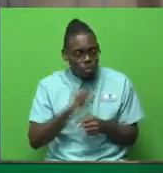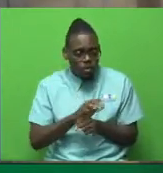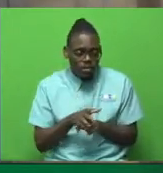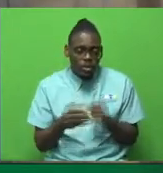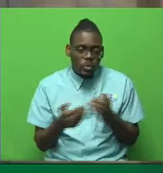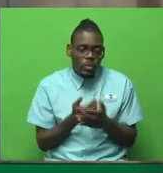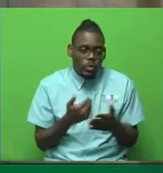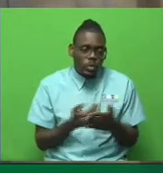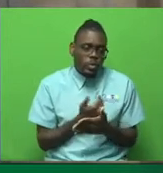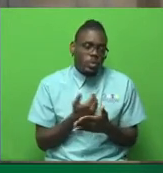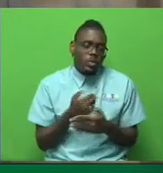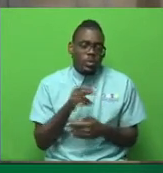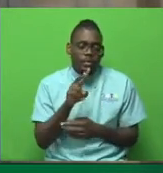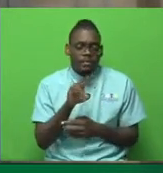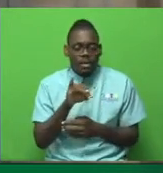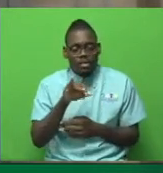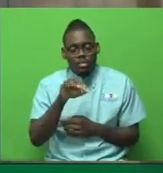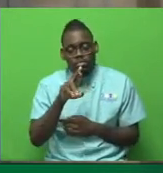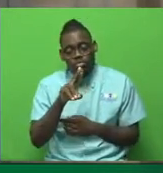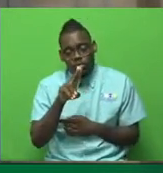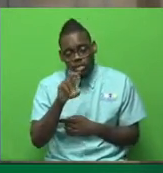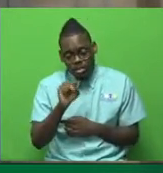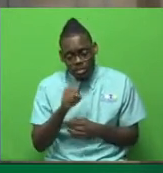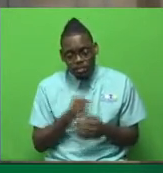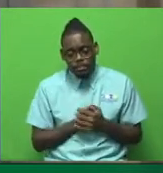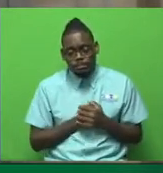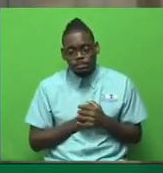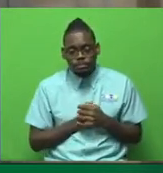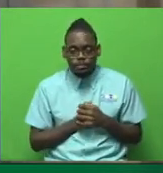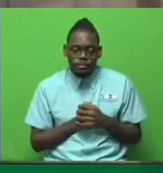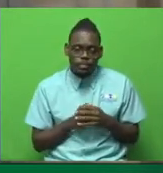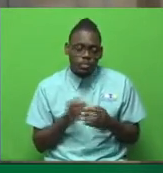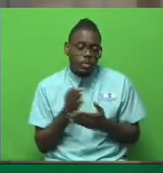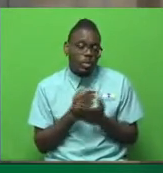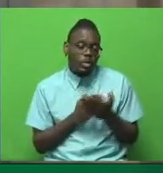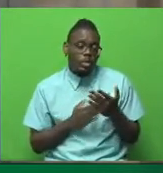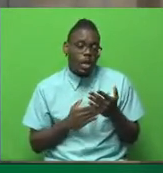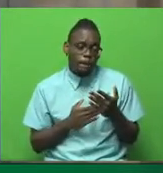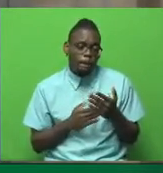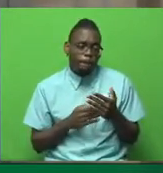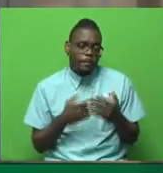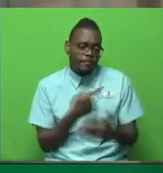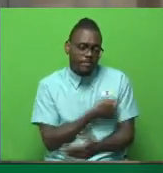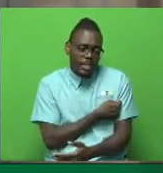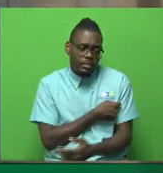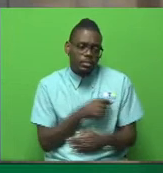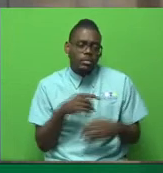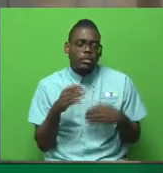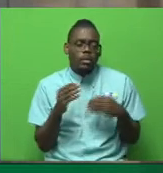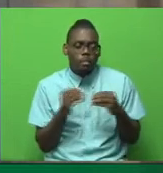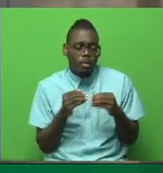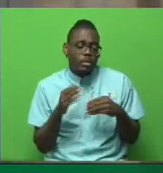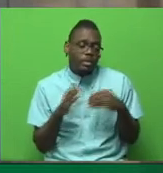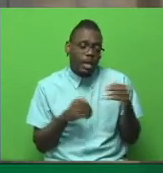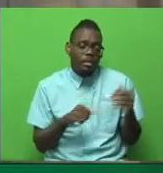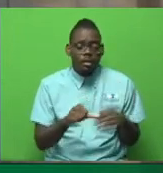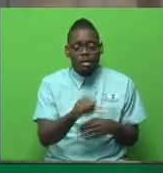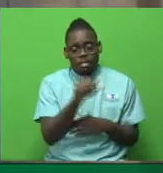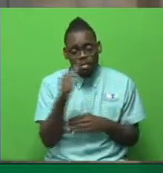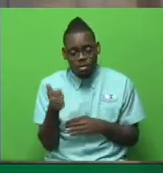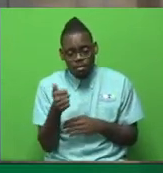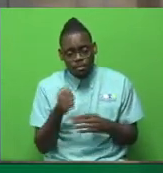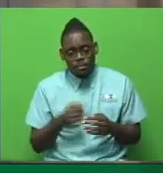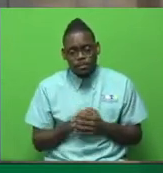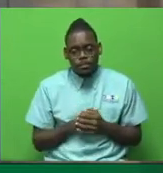and looking back at it now some drugs were better than other drugs so so by with by a member